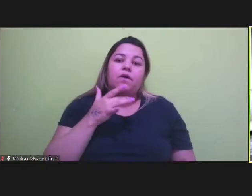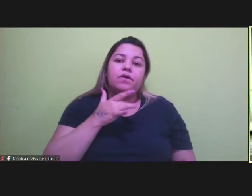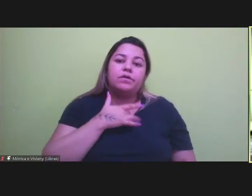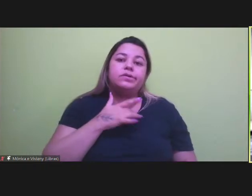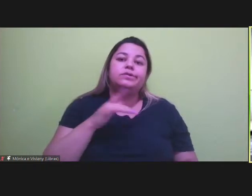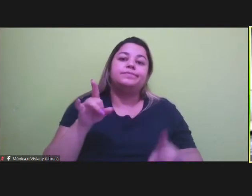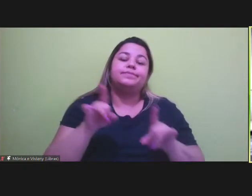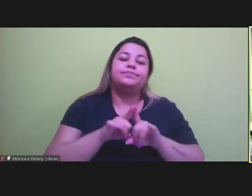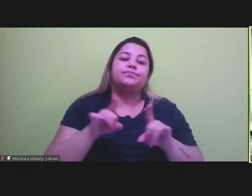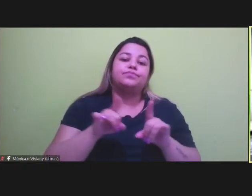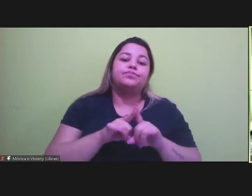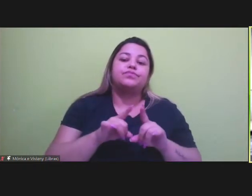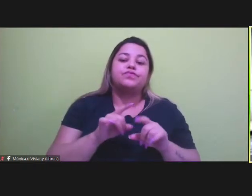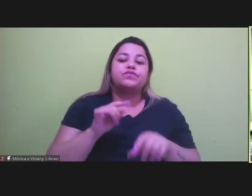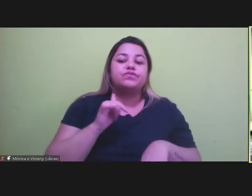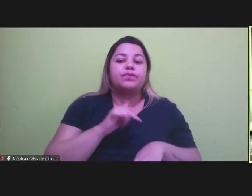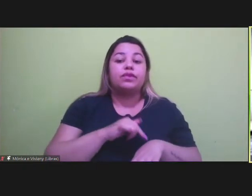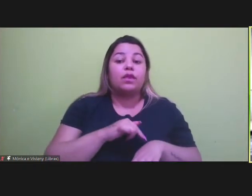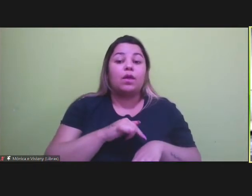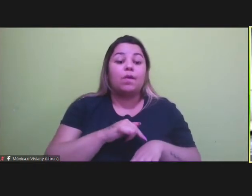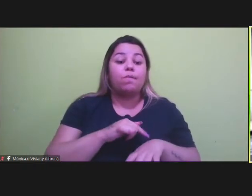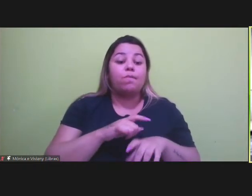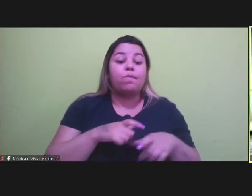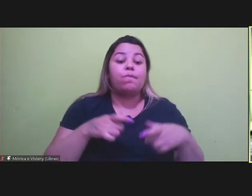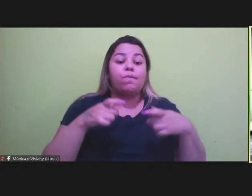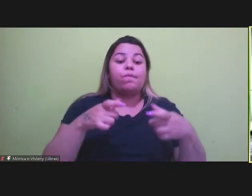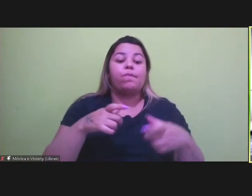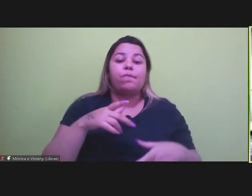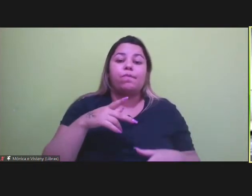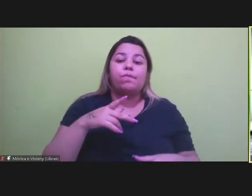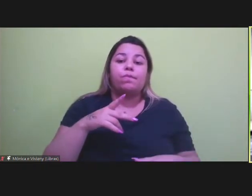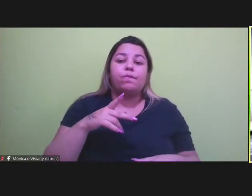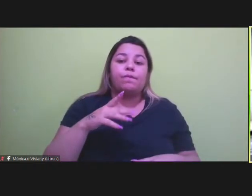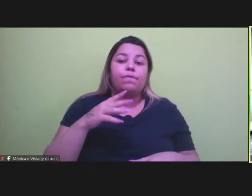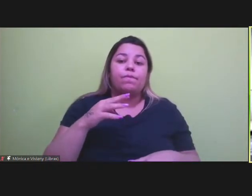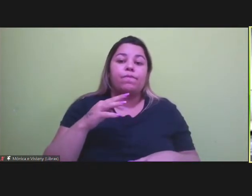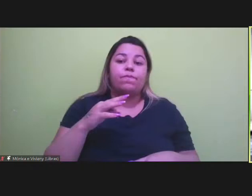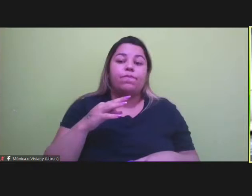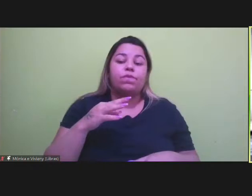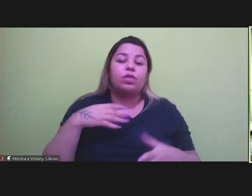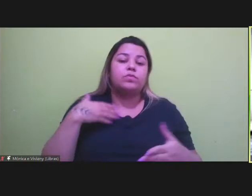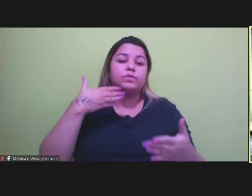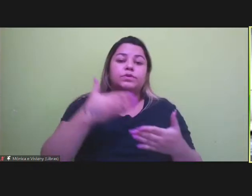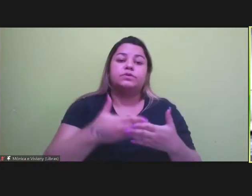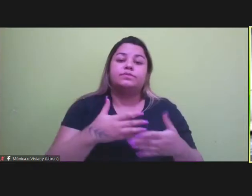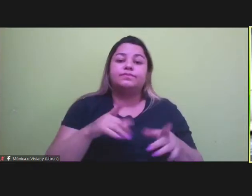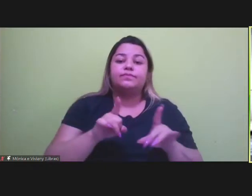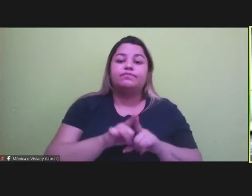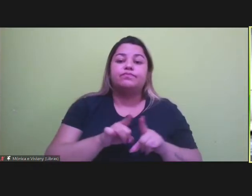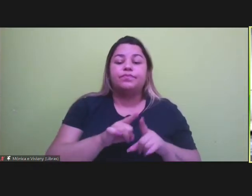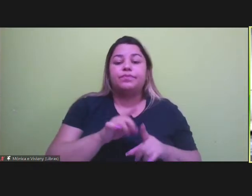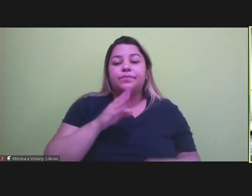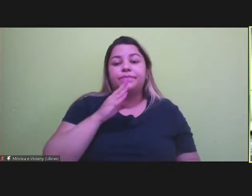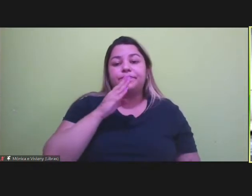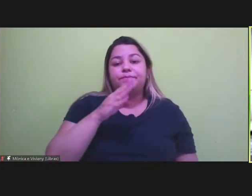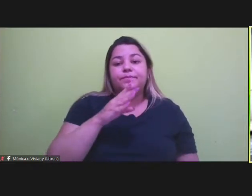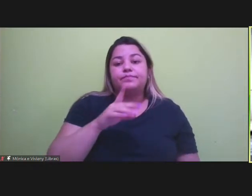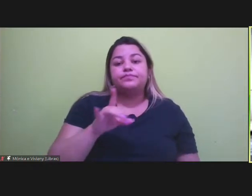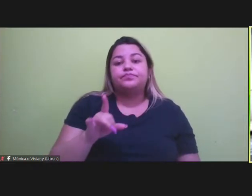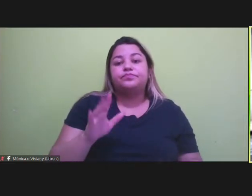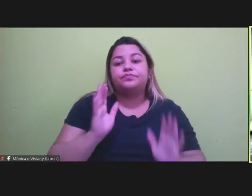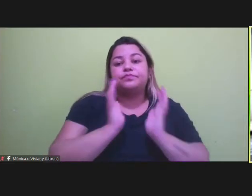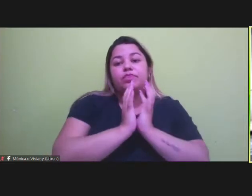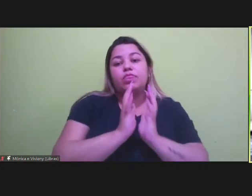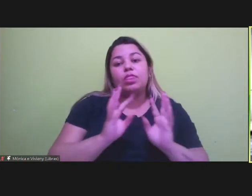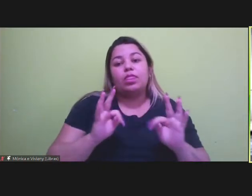this network of health as part of the SUS and the APS gathered so